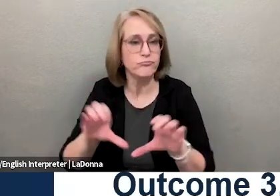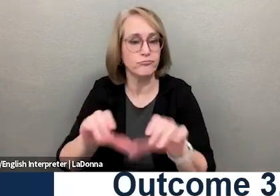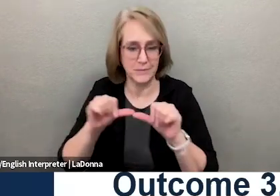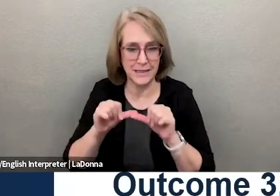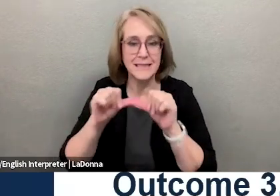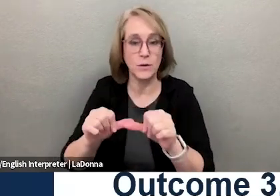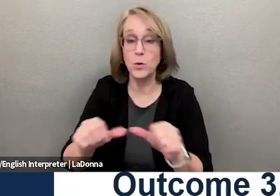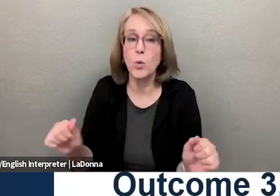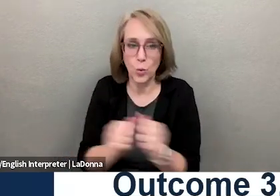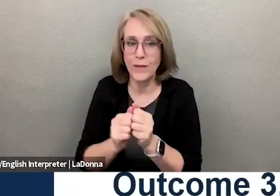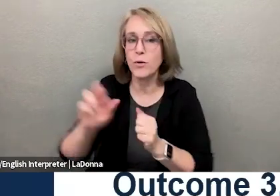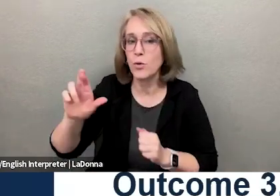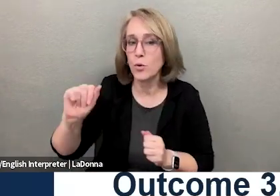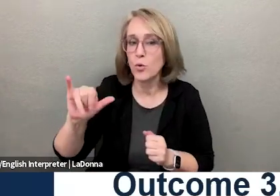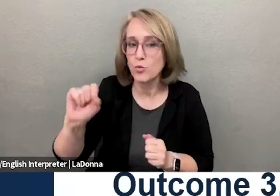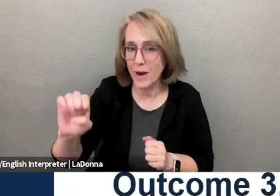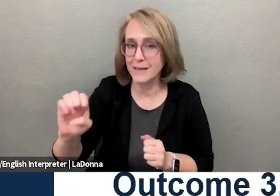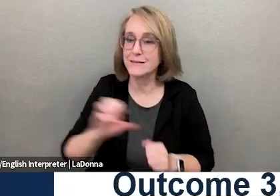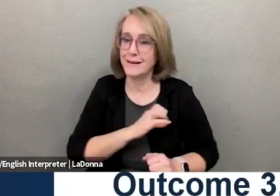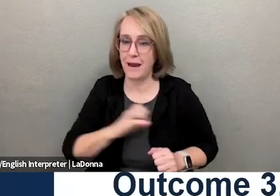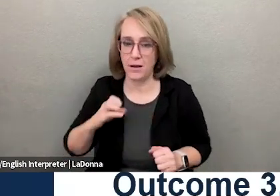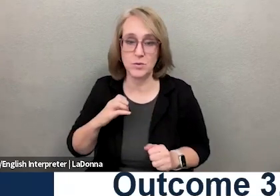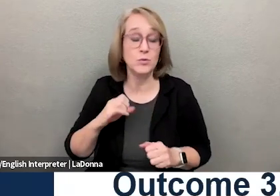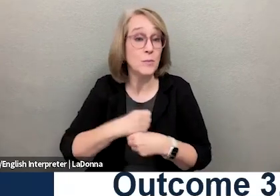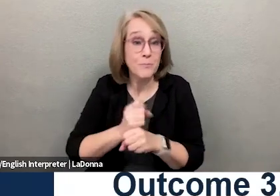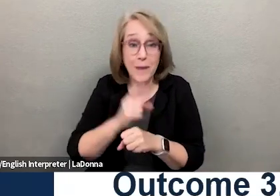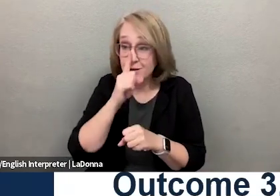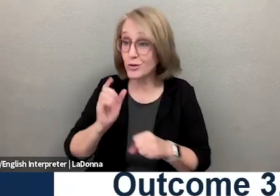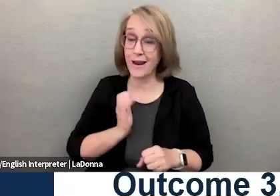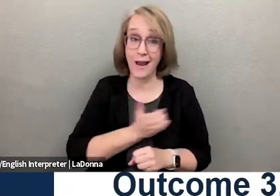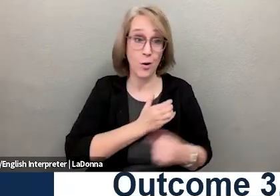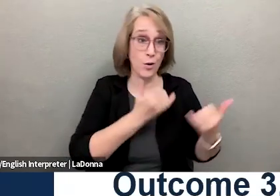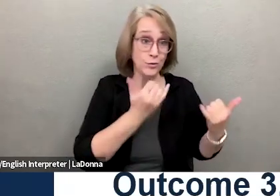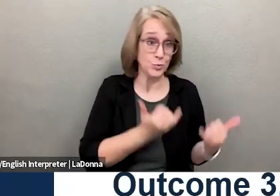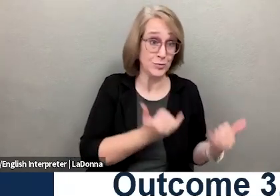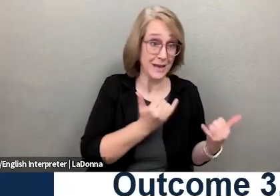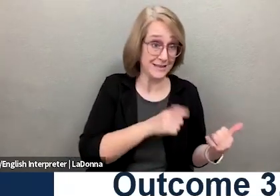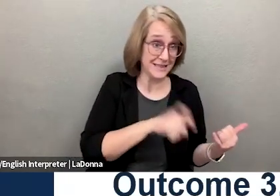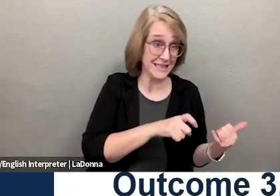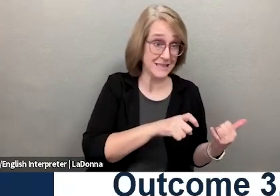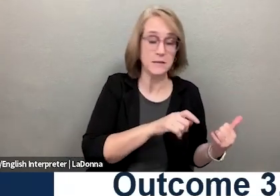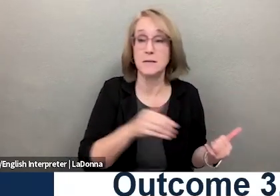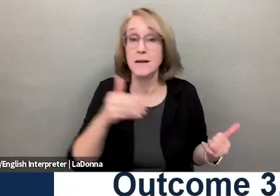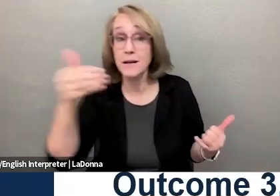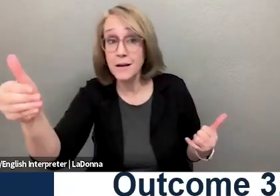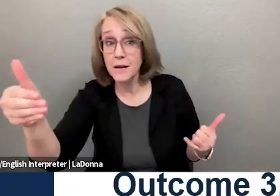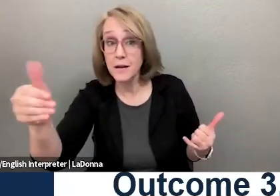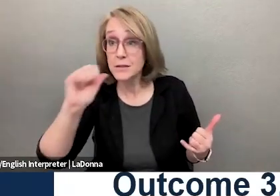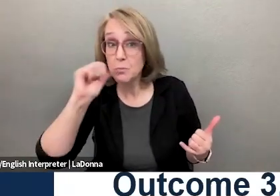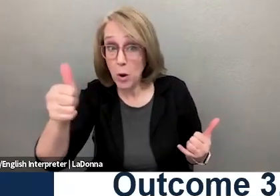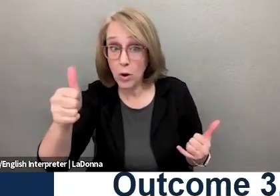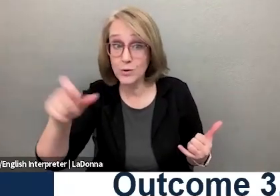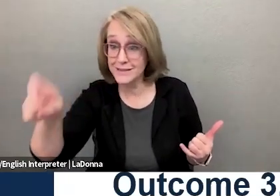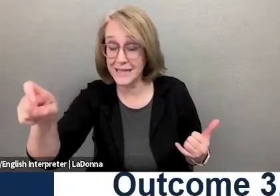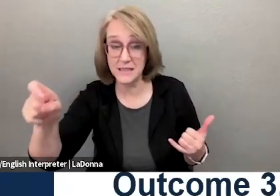that we are meeting the needs of not only today's caregivers, but also tomorrow's as well. And we need increased funding to